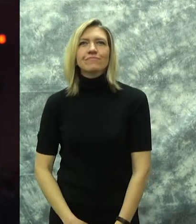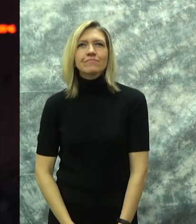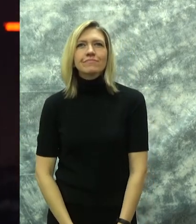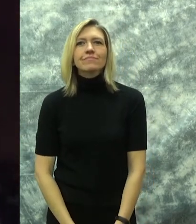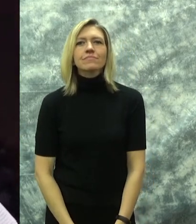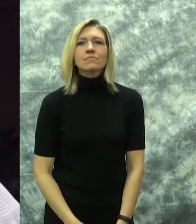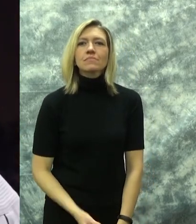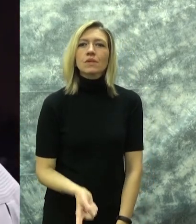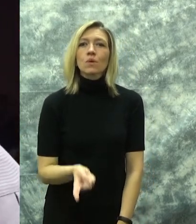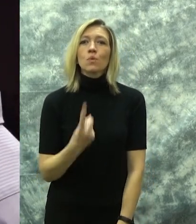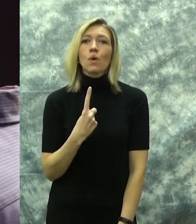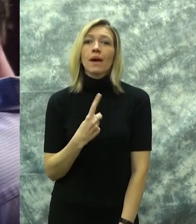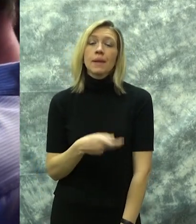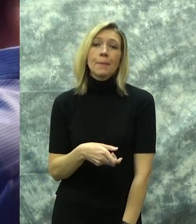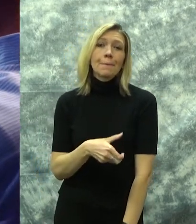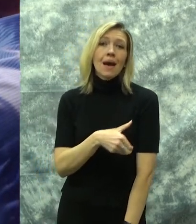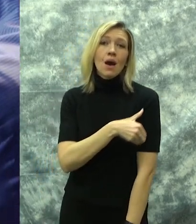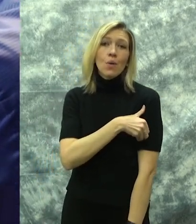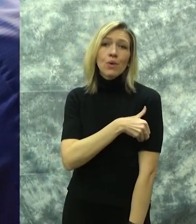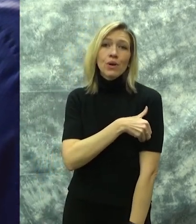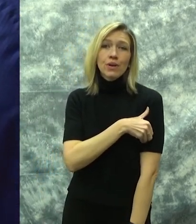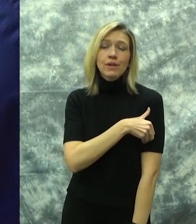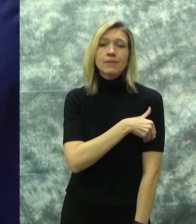One power.